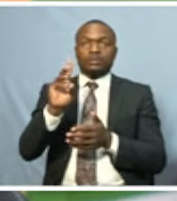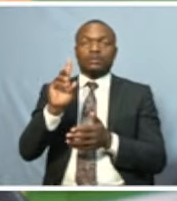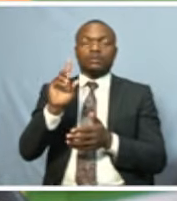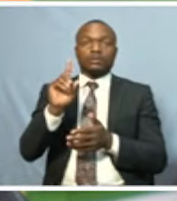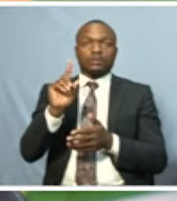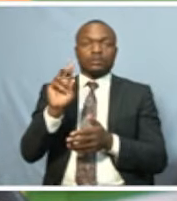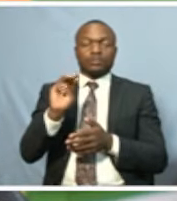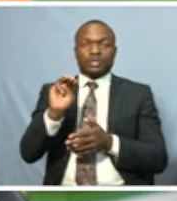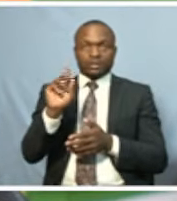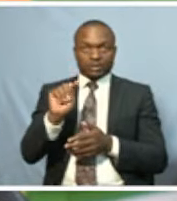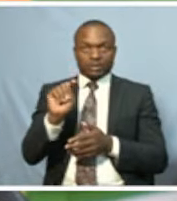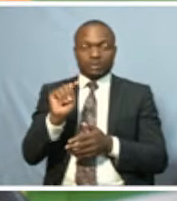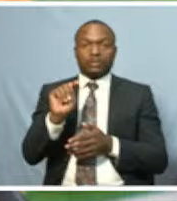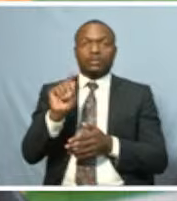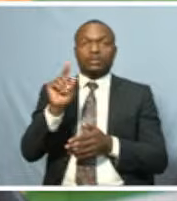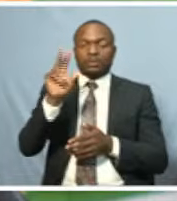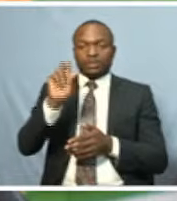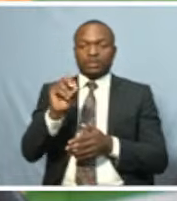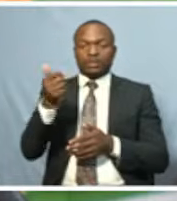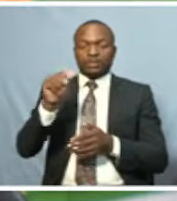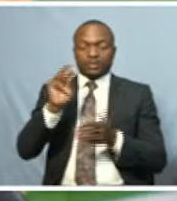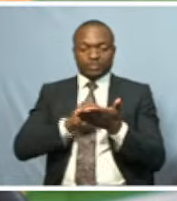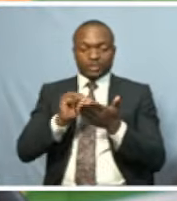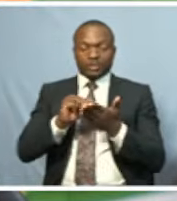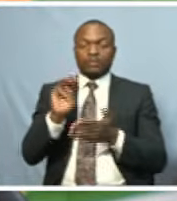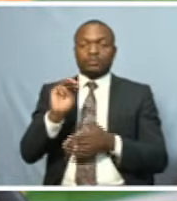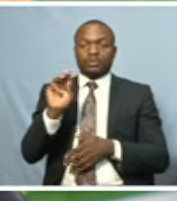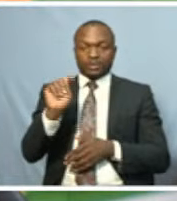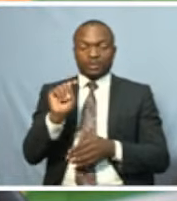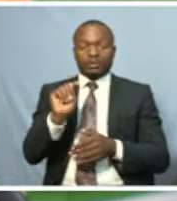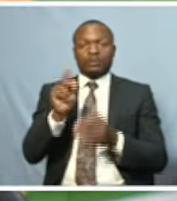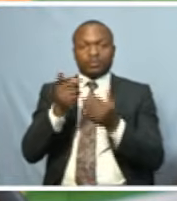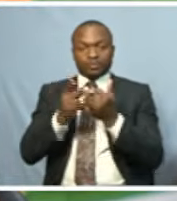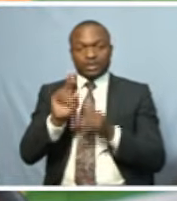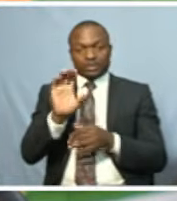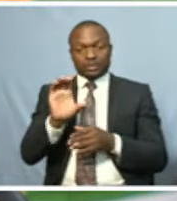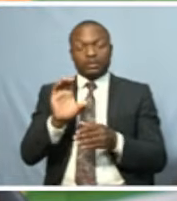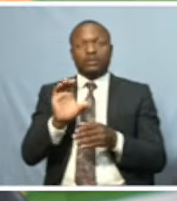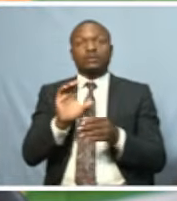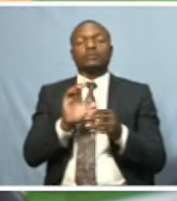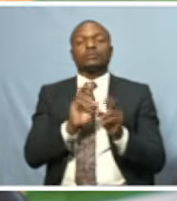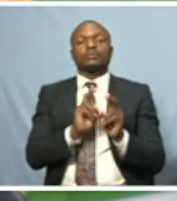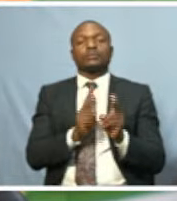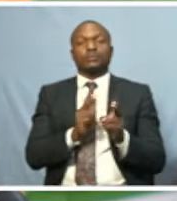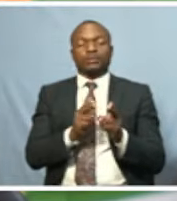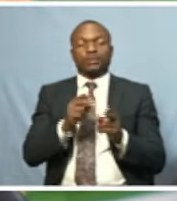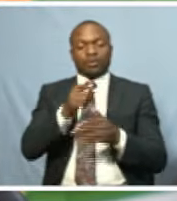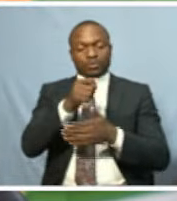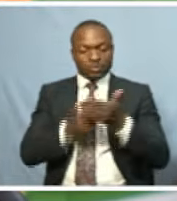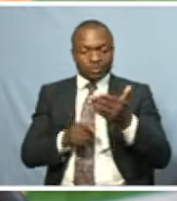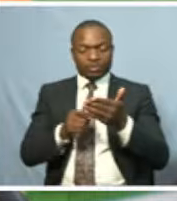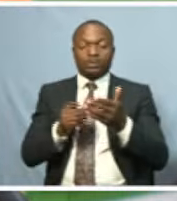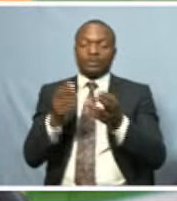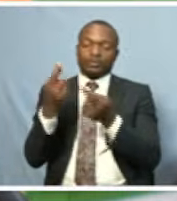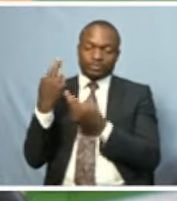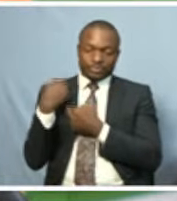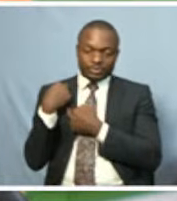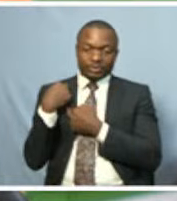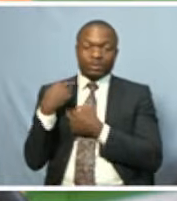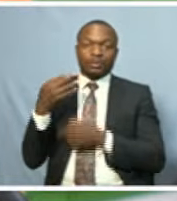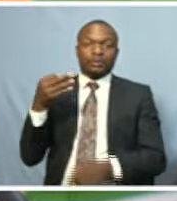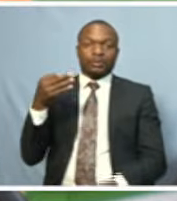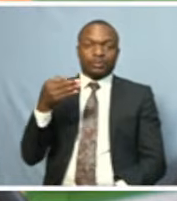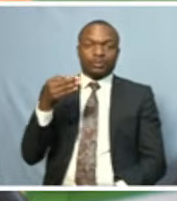2030 10 million metric tons. And in answering part C of the question, which was what the role of the